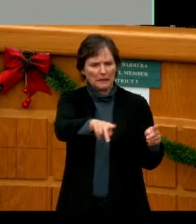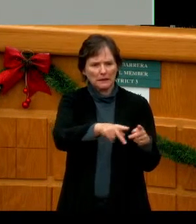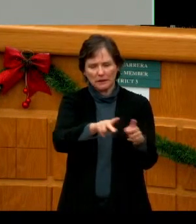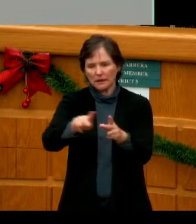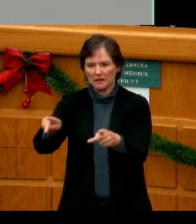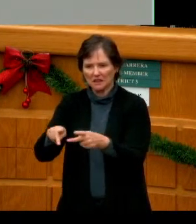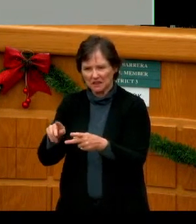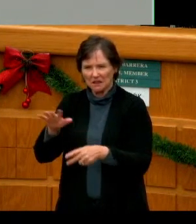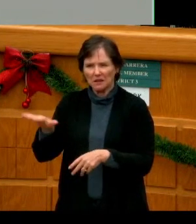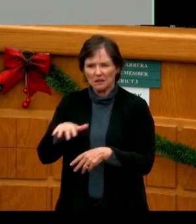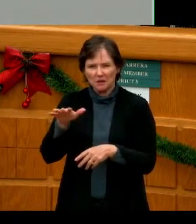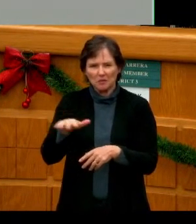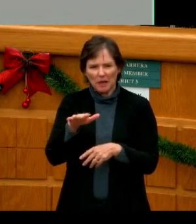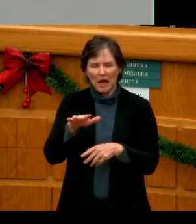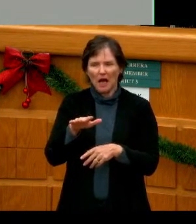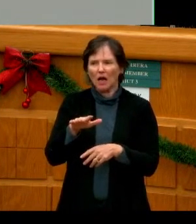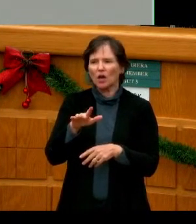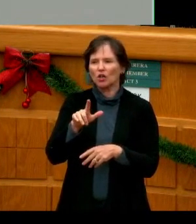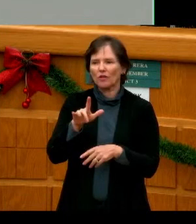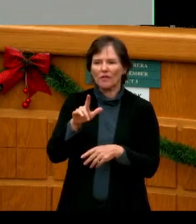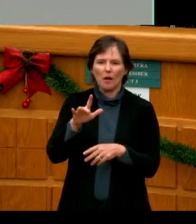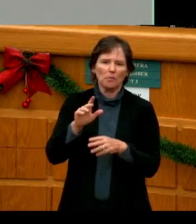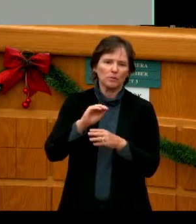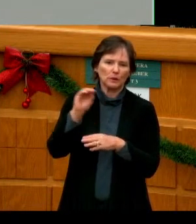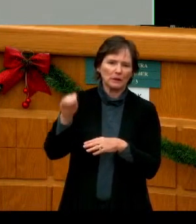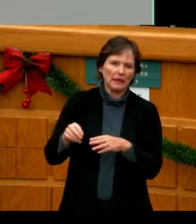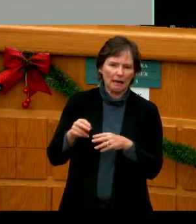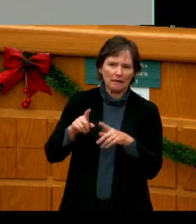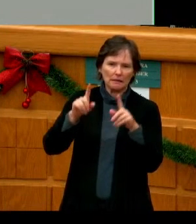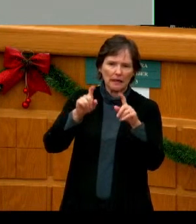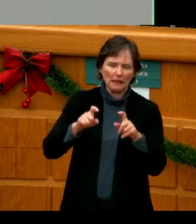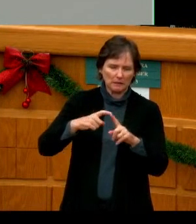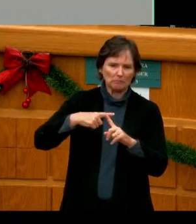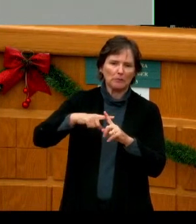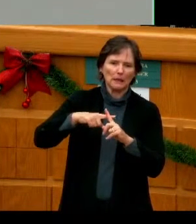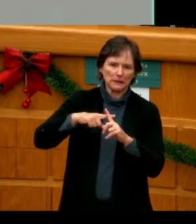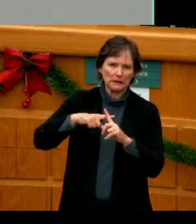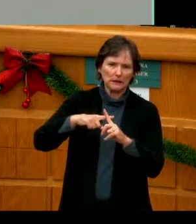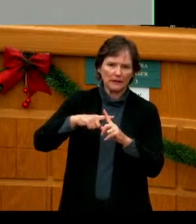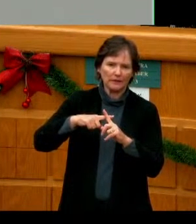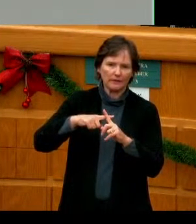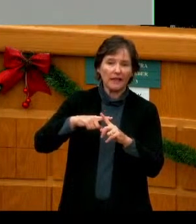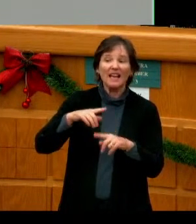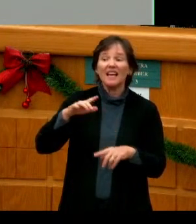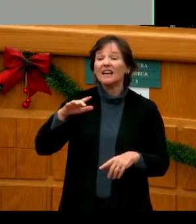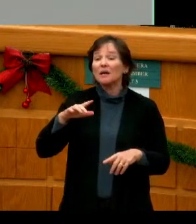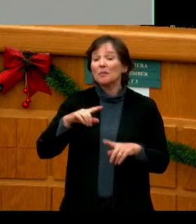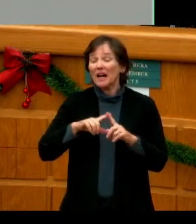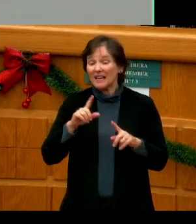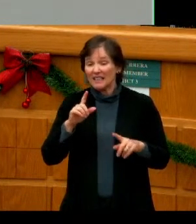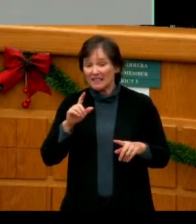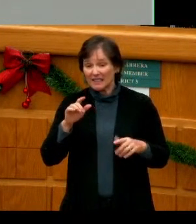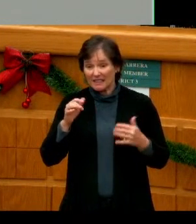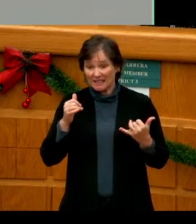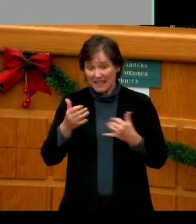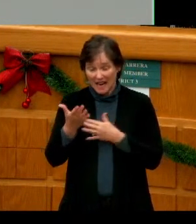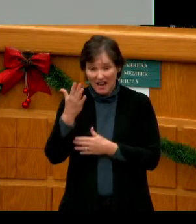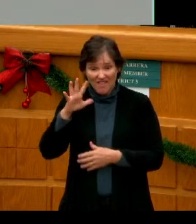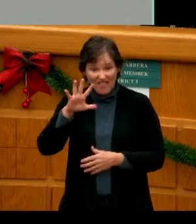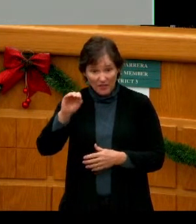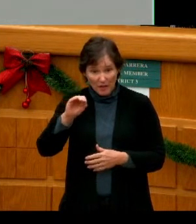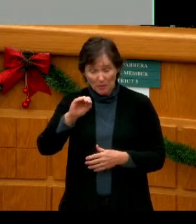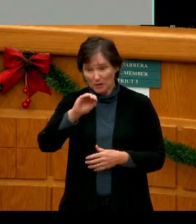about 18% average positivity of the people getting tested. These rates are really high, and